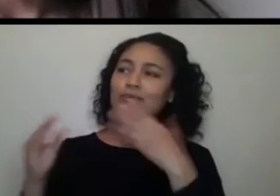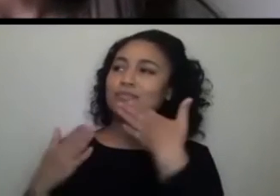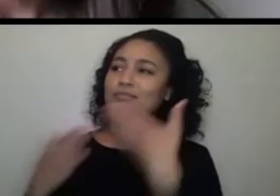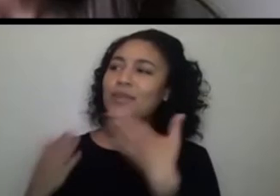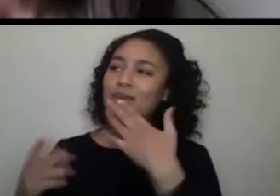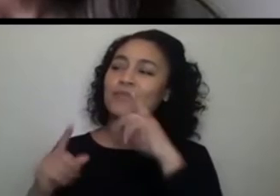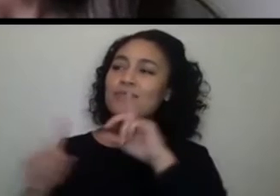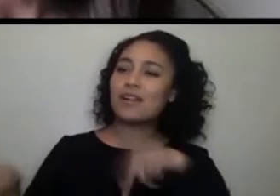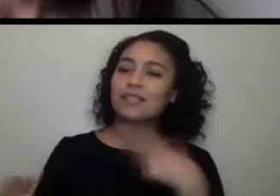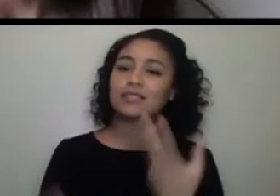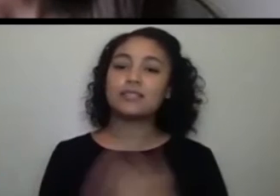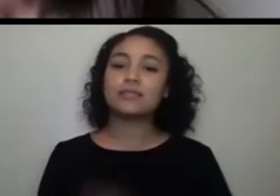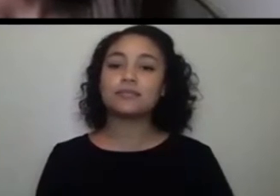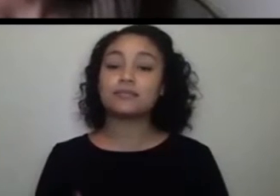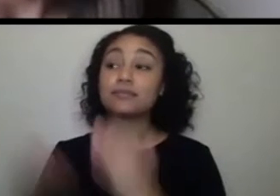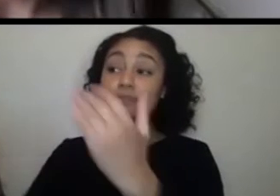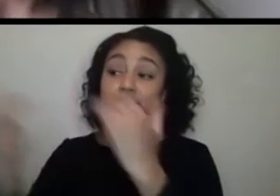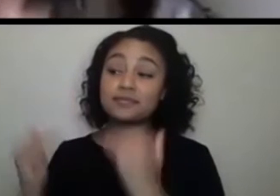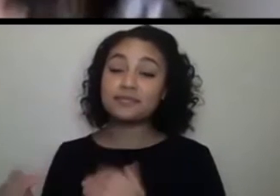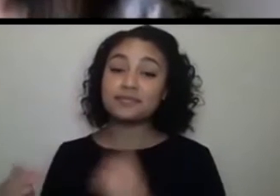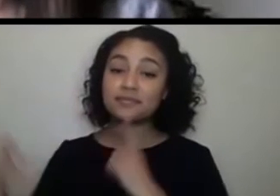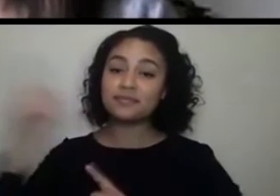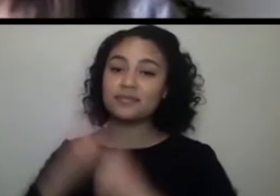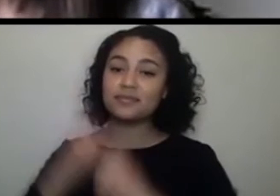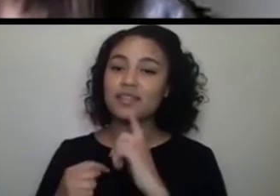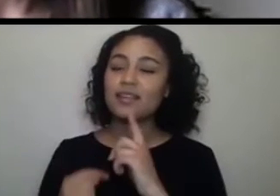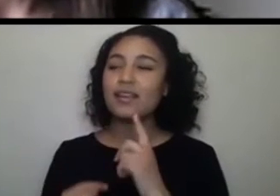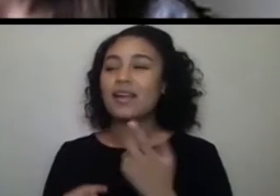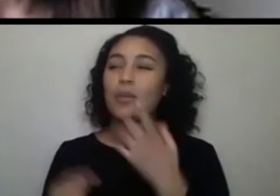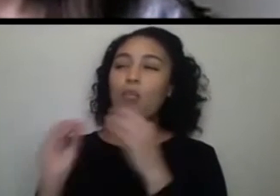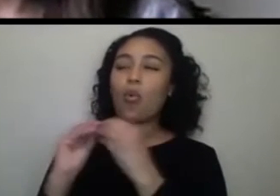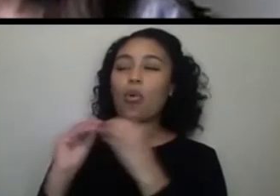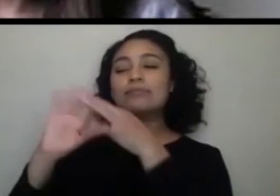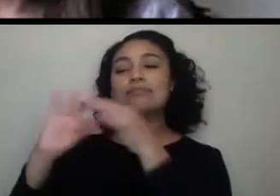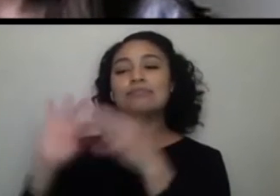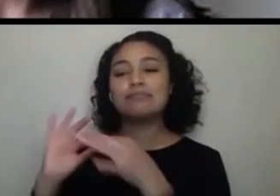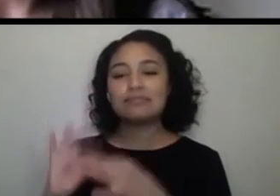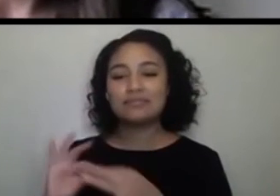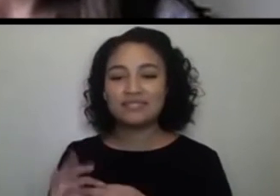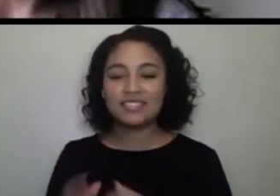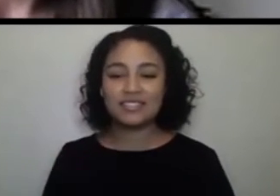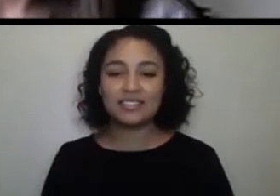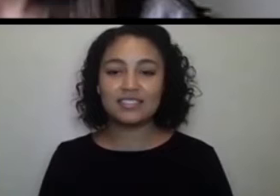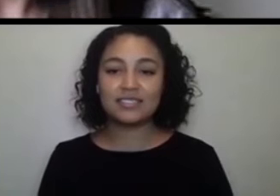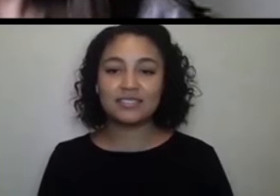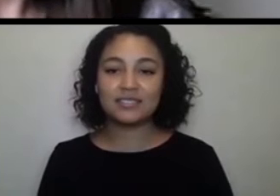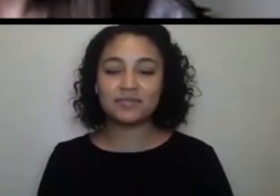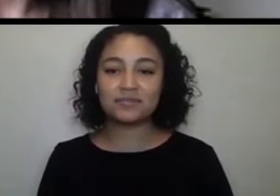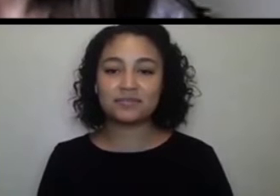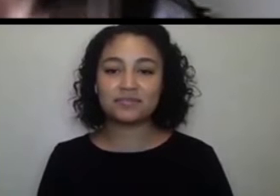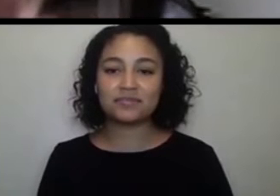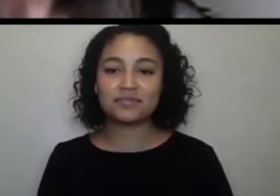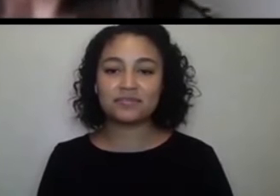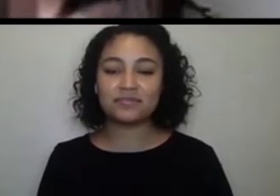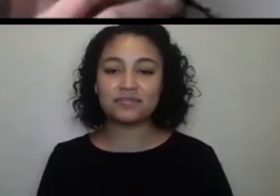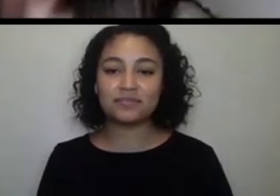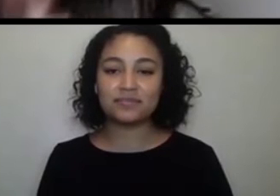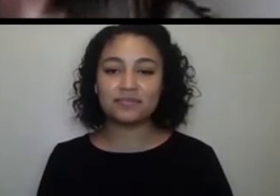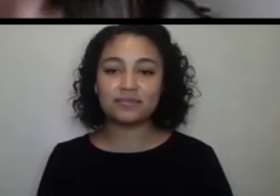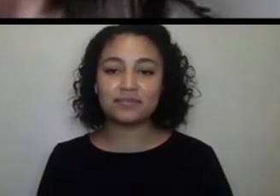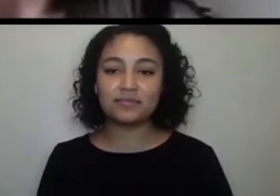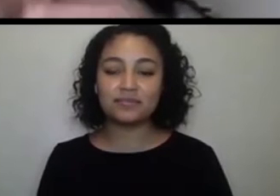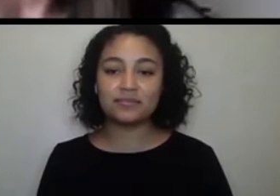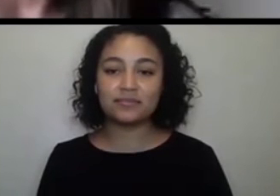guess the next one is kind of like a comment. The participant is talking about these activities that you show